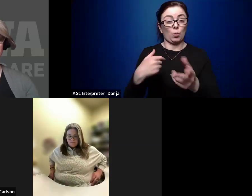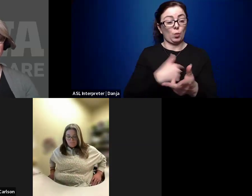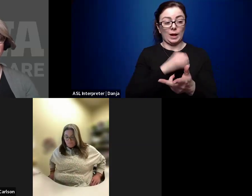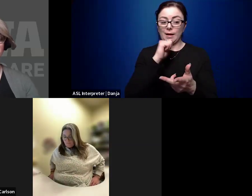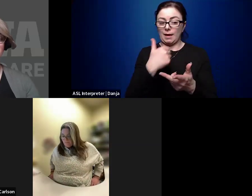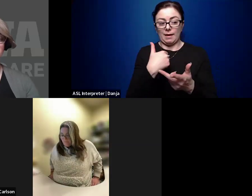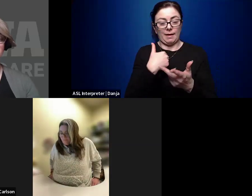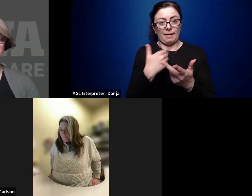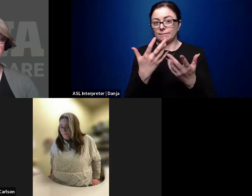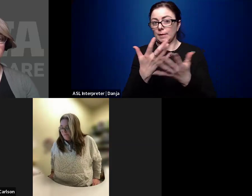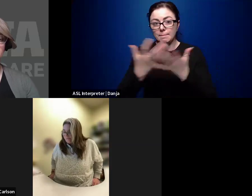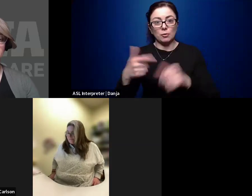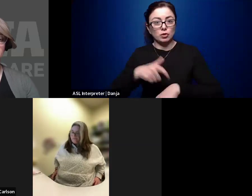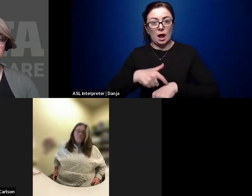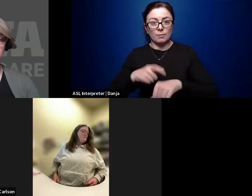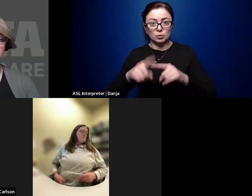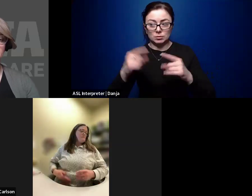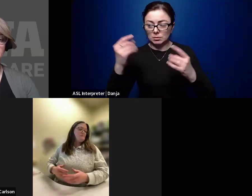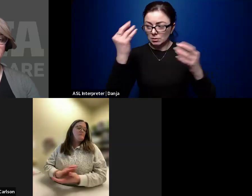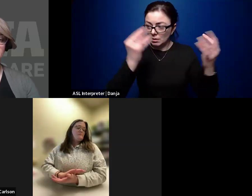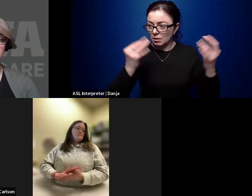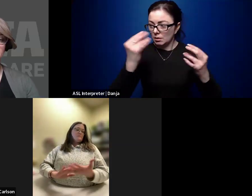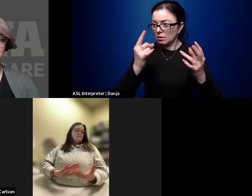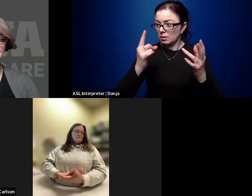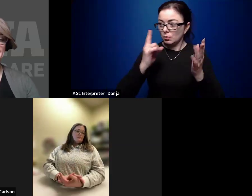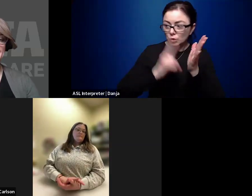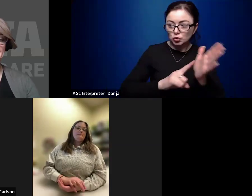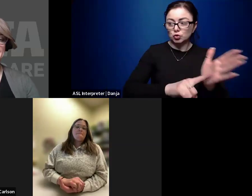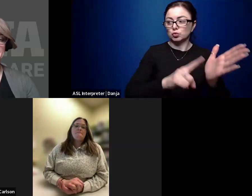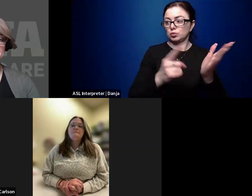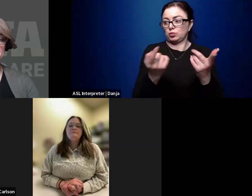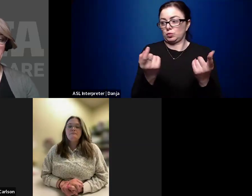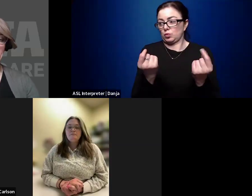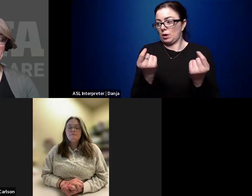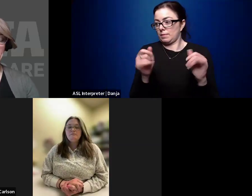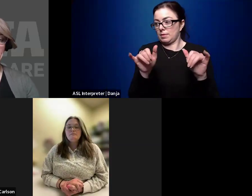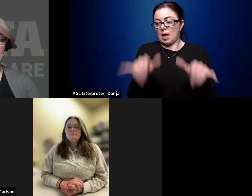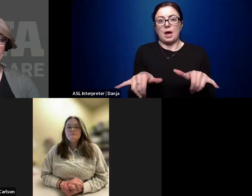the research or what this diagnosis and procedure actually meant.